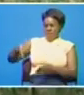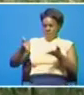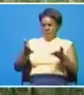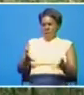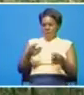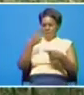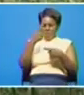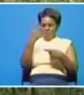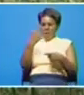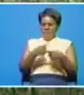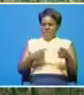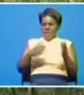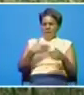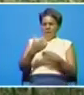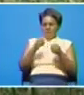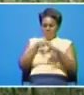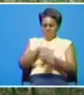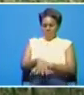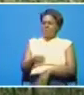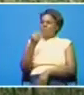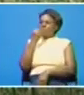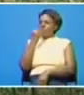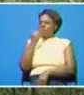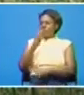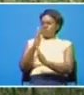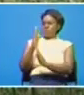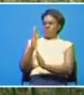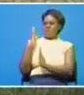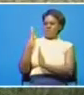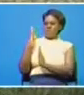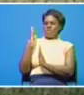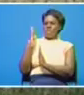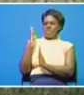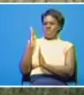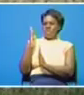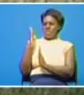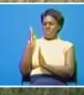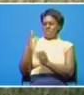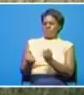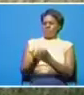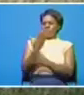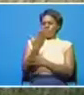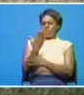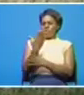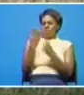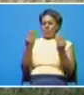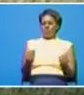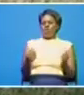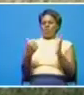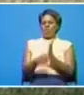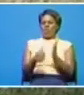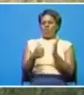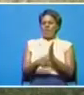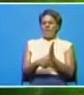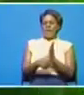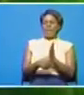almost a year after the Burangi Integrated Food Security Project was officially inaugurated to help alleviate the then dire